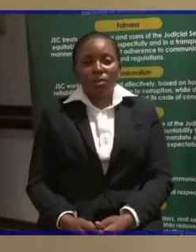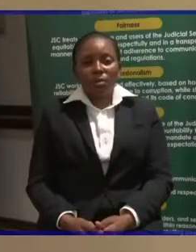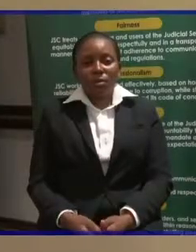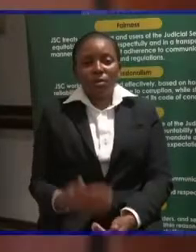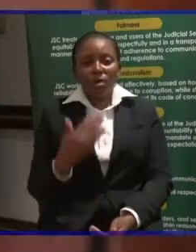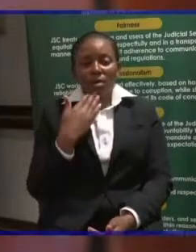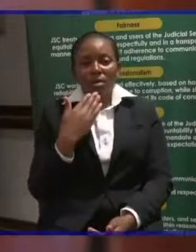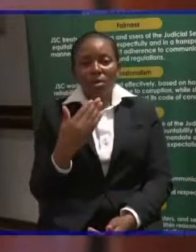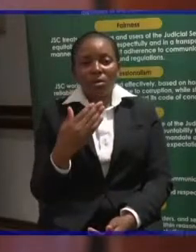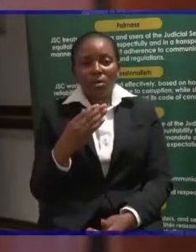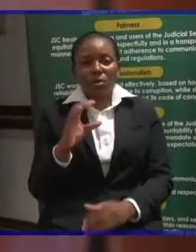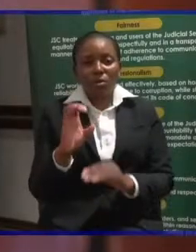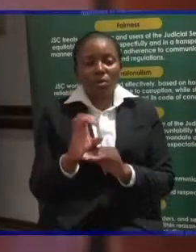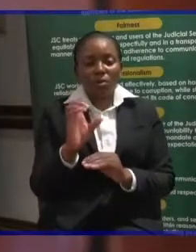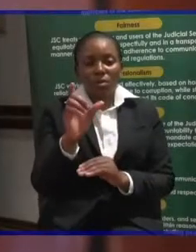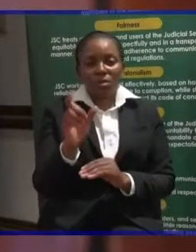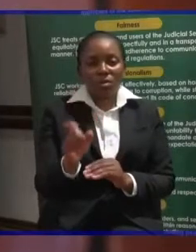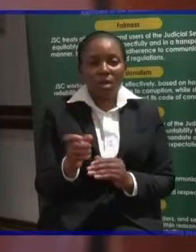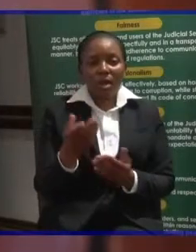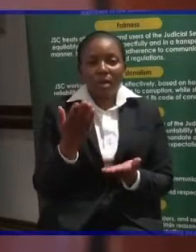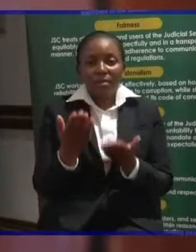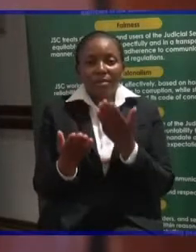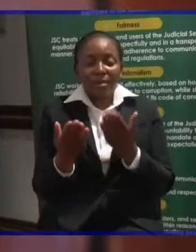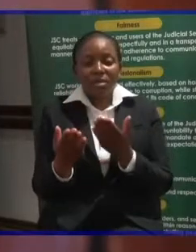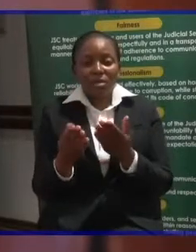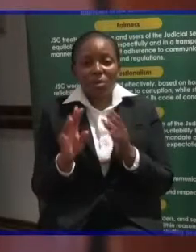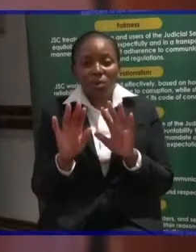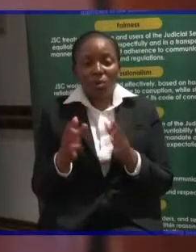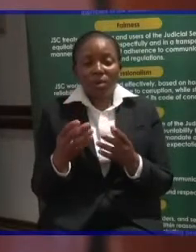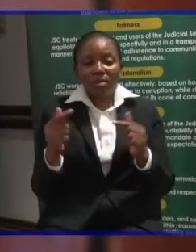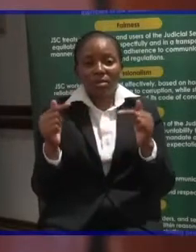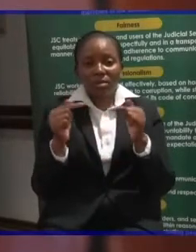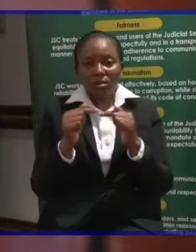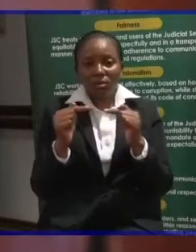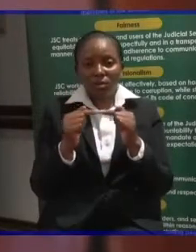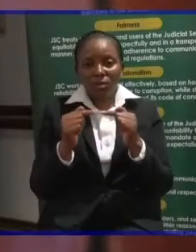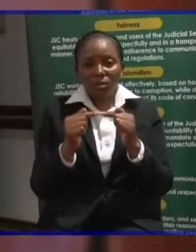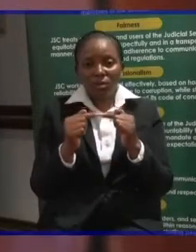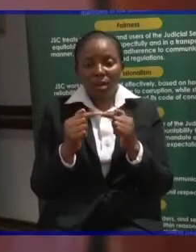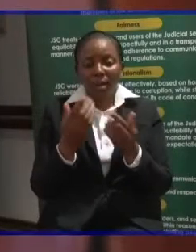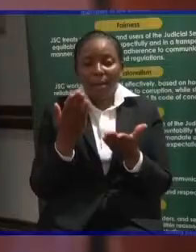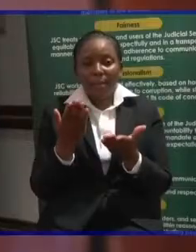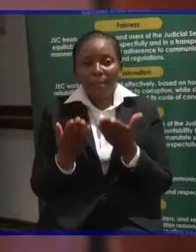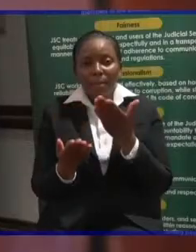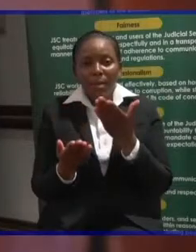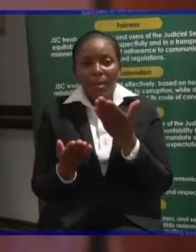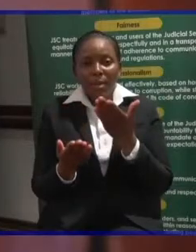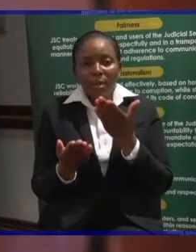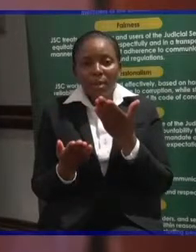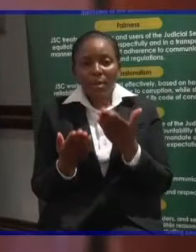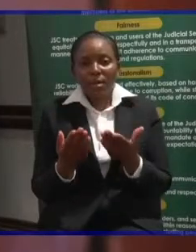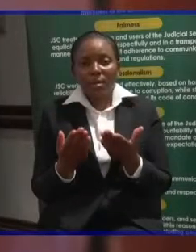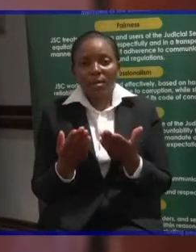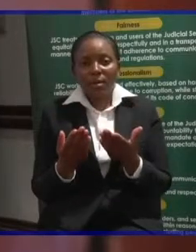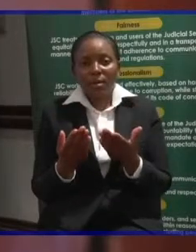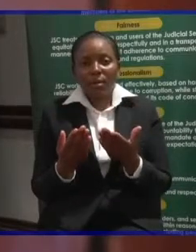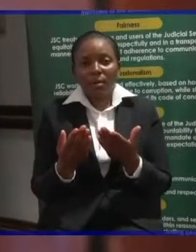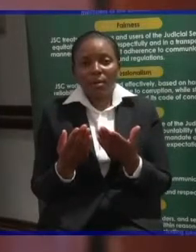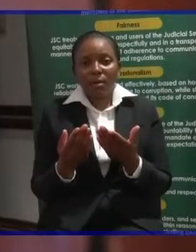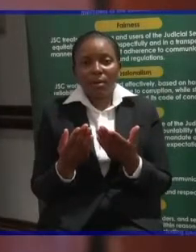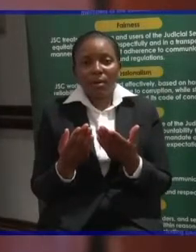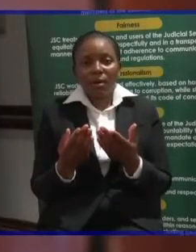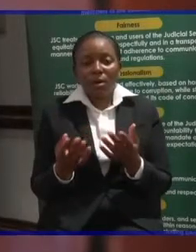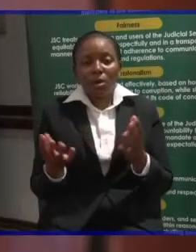Thank you, Commissioner. Depending on the nature of the dispute, it might be a